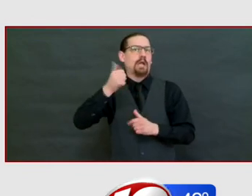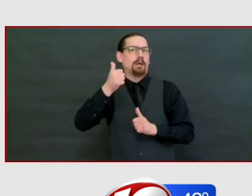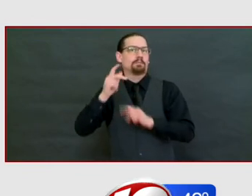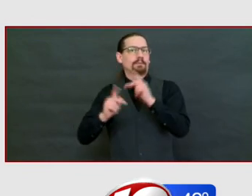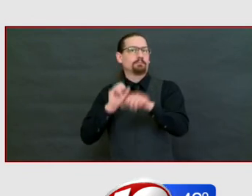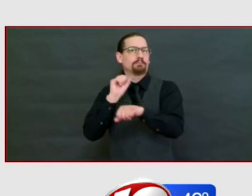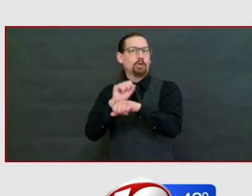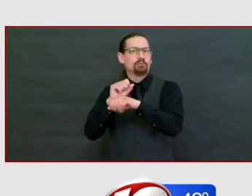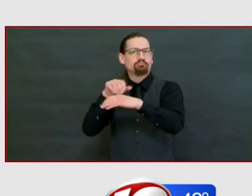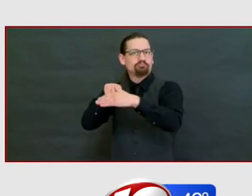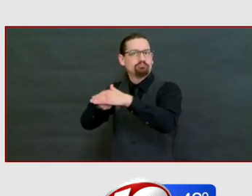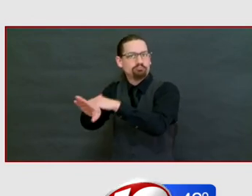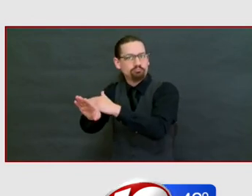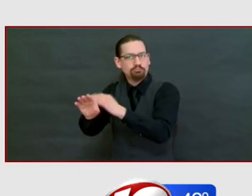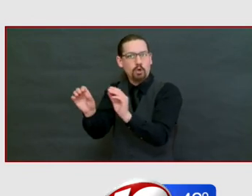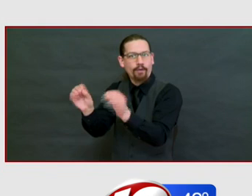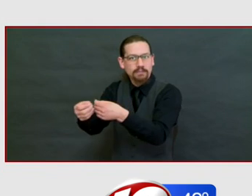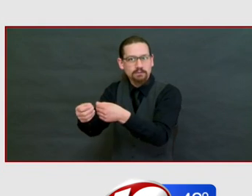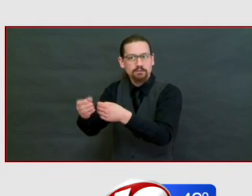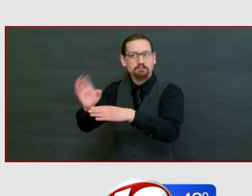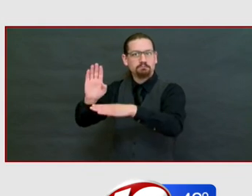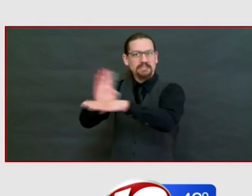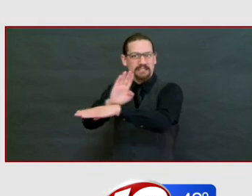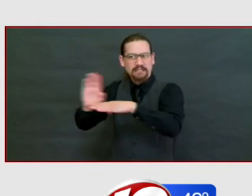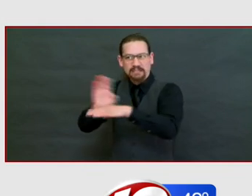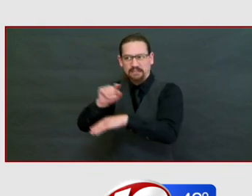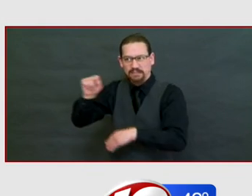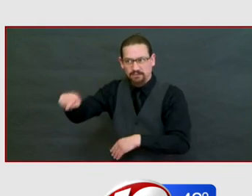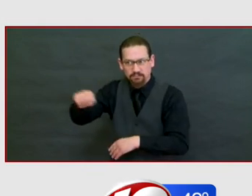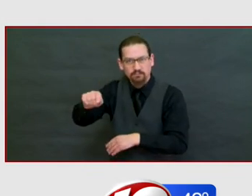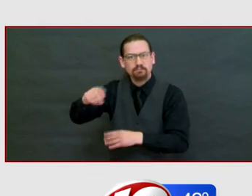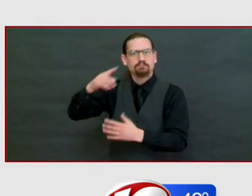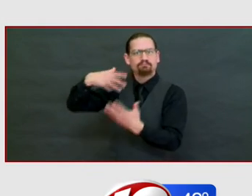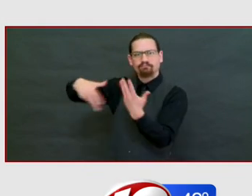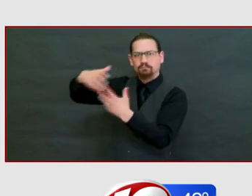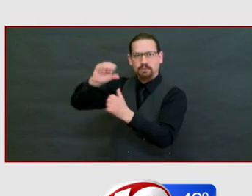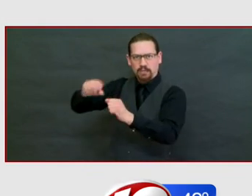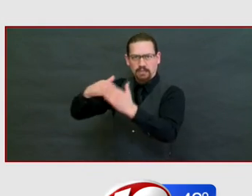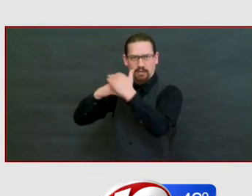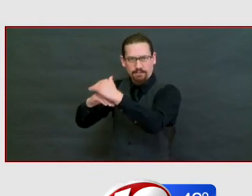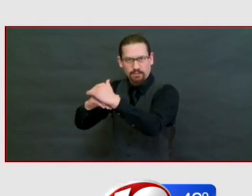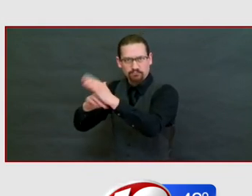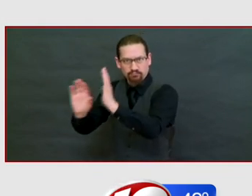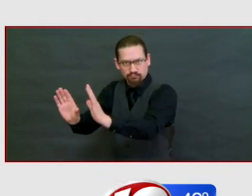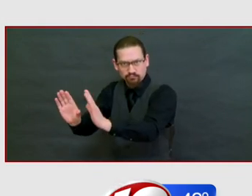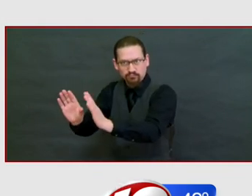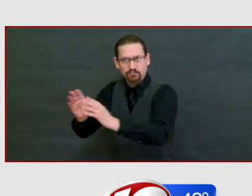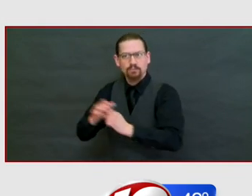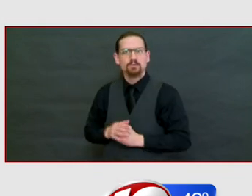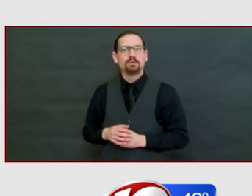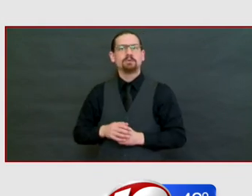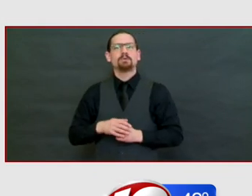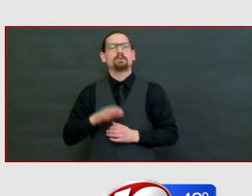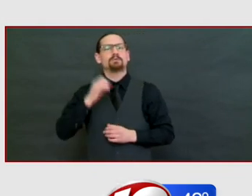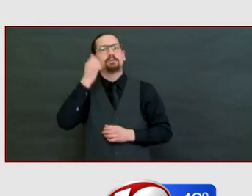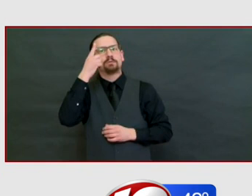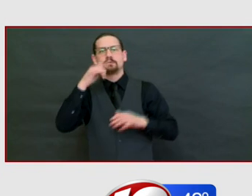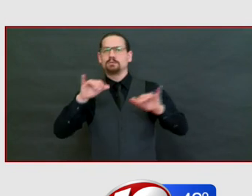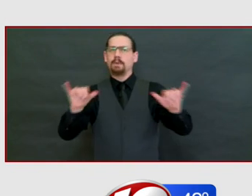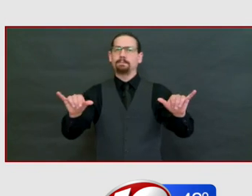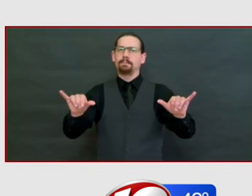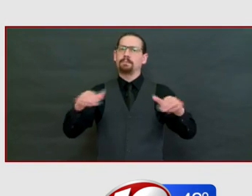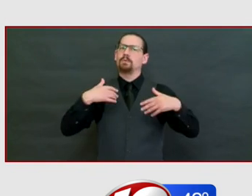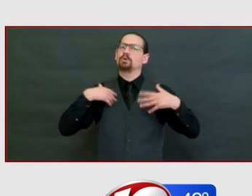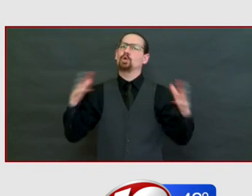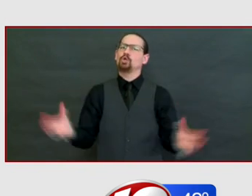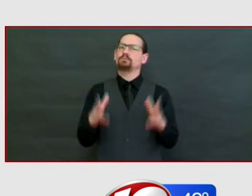Office-based businesses will have to continue to emphasize working from home. Anyone